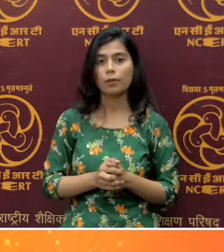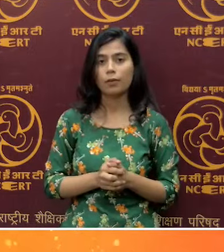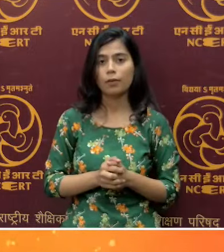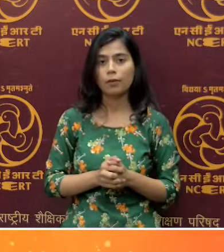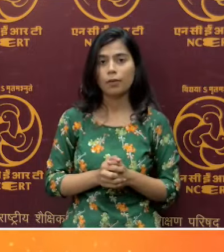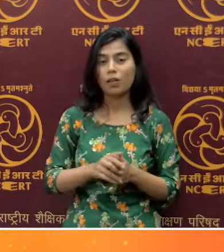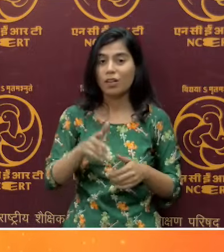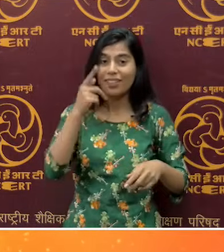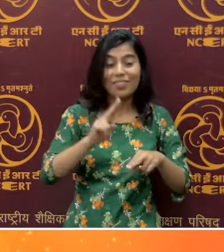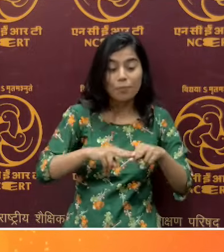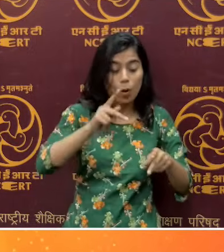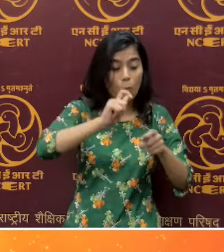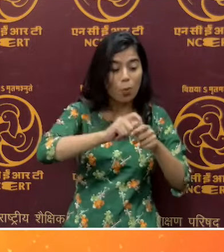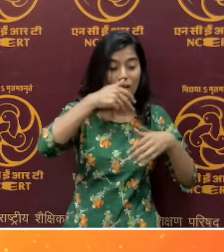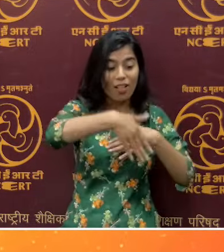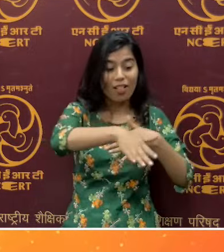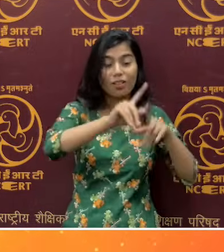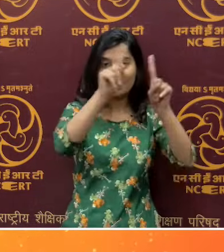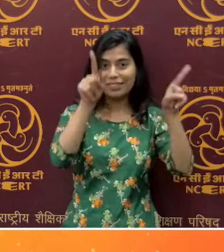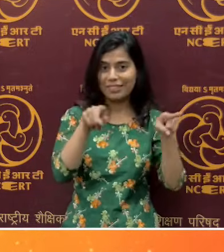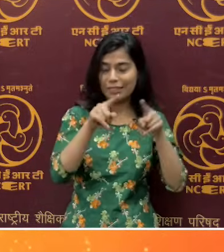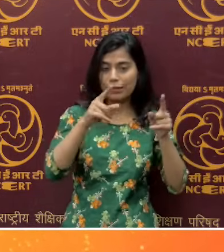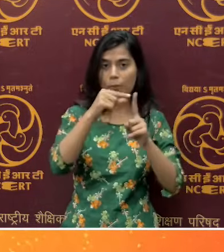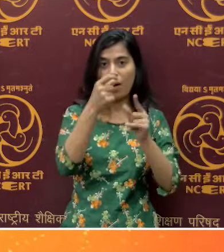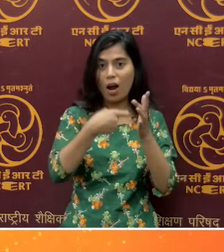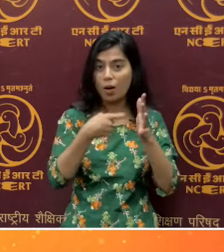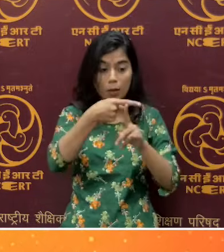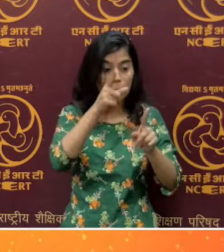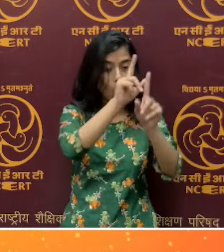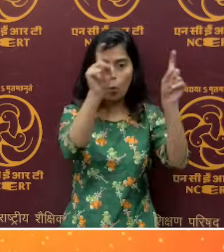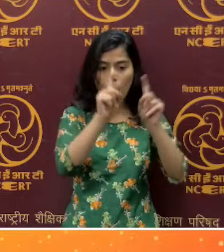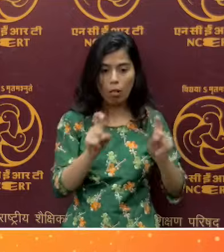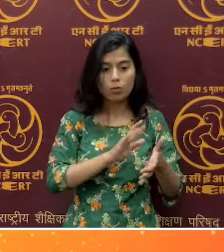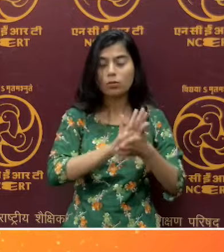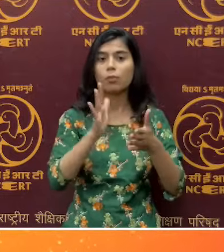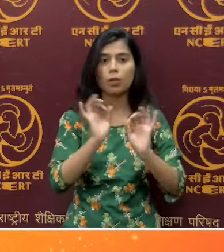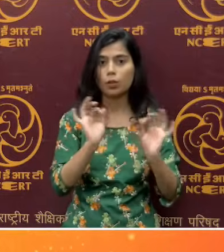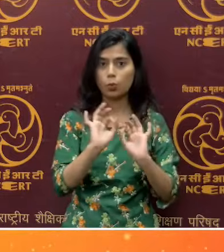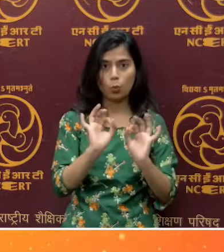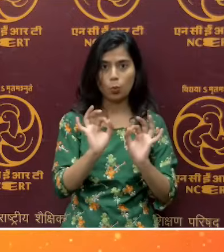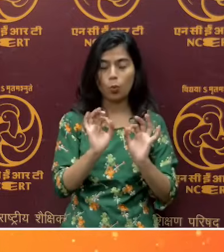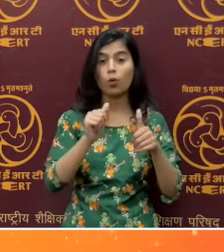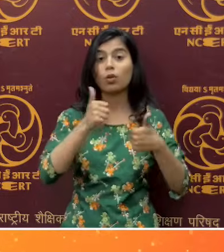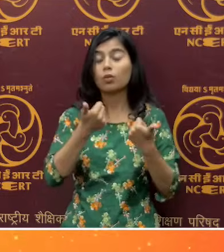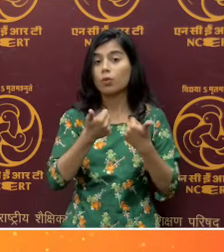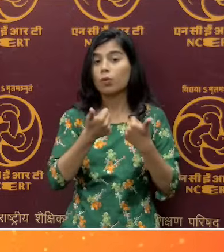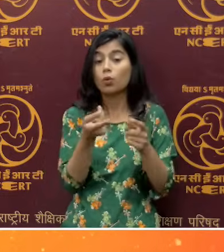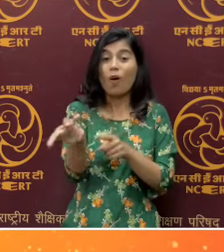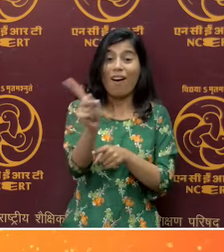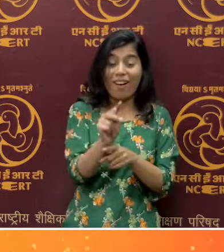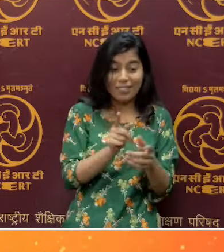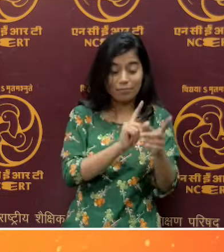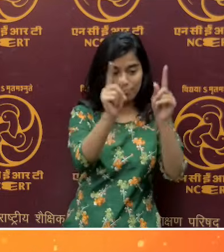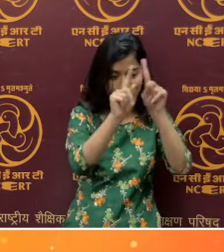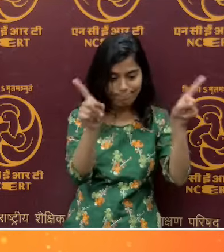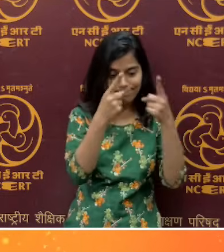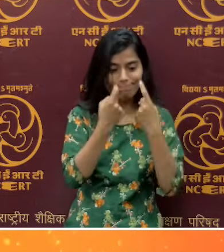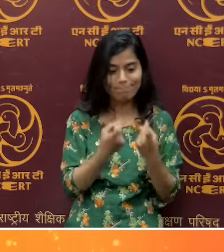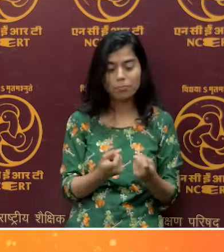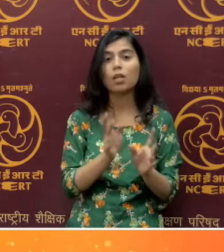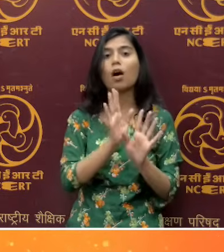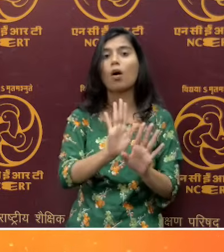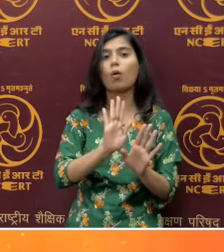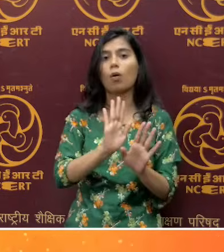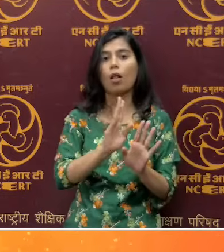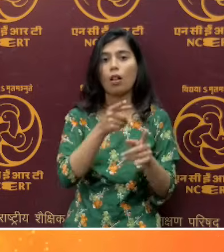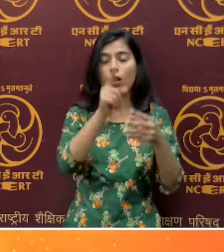work is ongoing, screening part 1 is ongoing, but it's not completely submitted. So if you wanted to again complete your work, you can come again